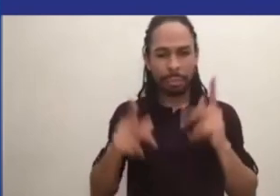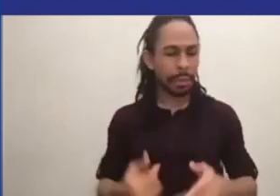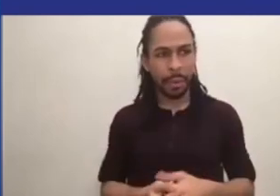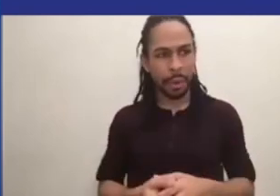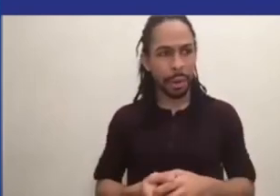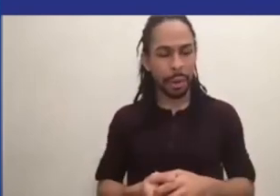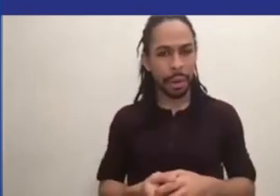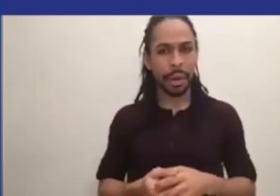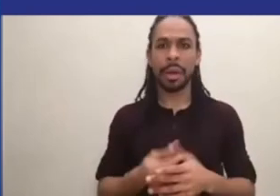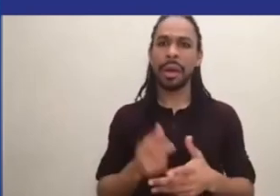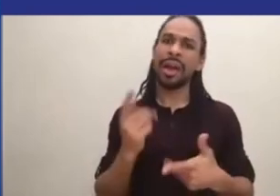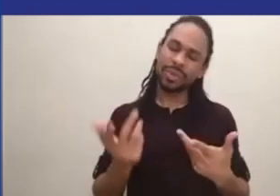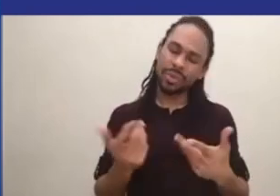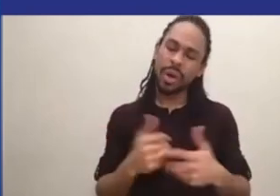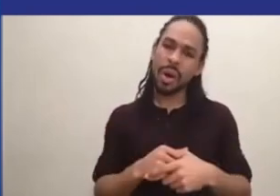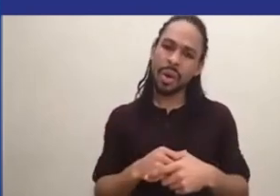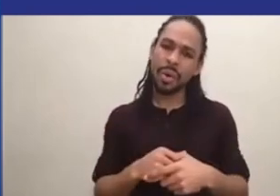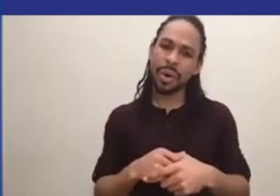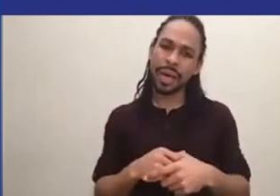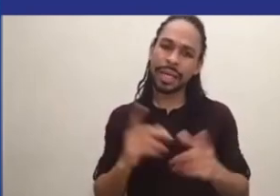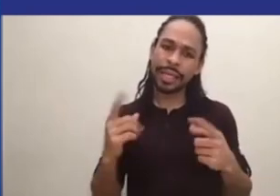been